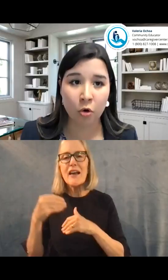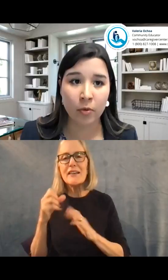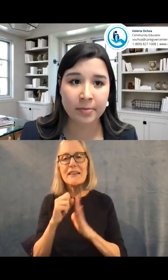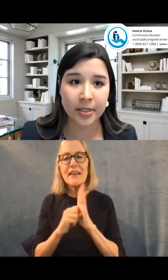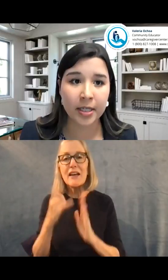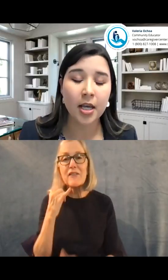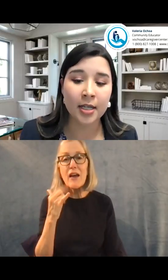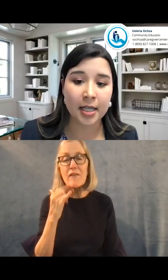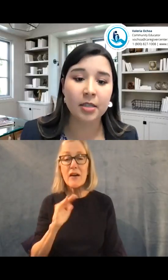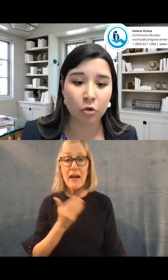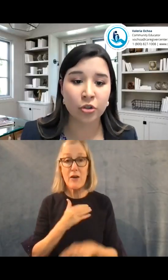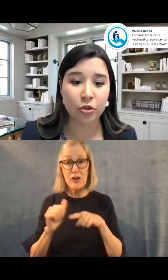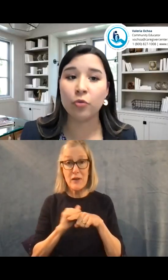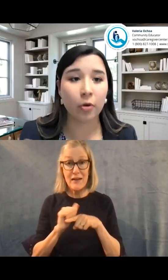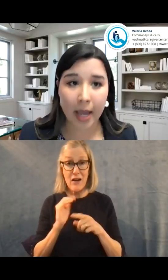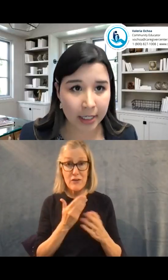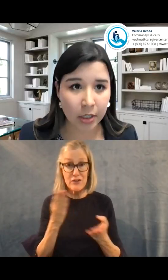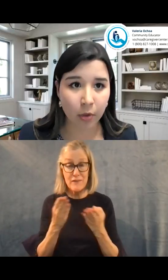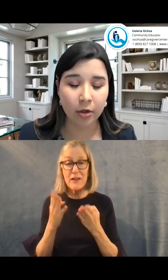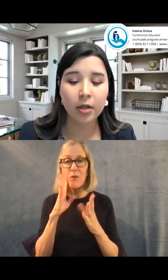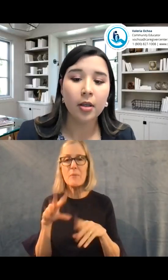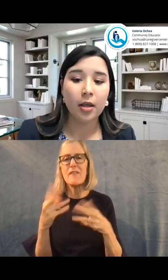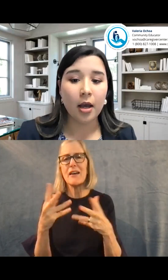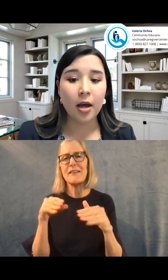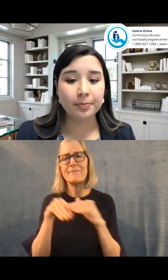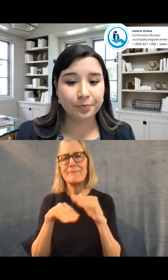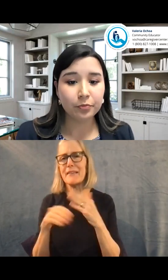will always be accessible to you from anywhere.